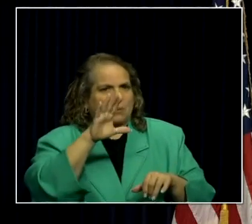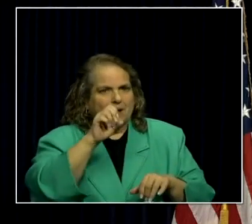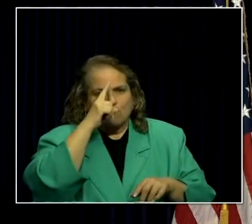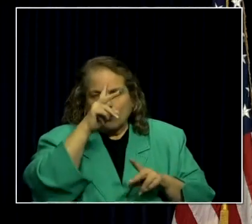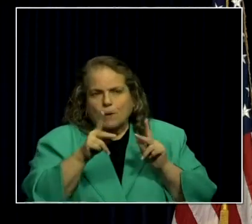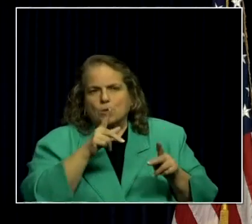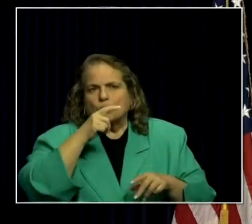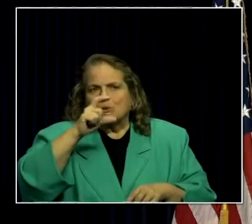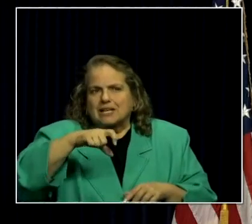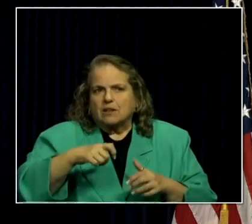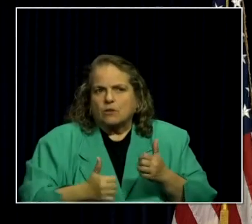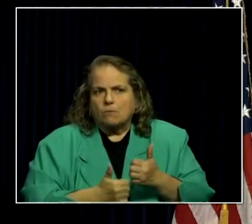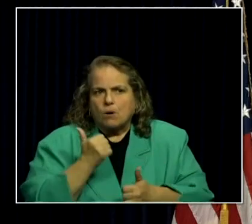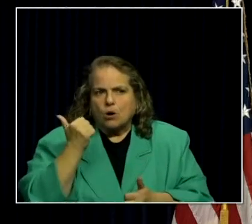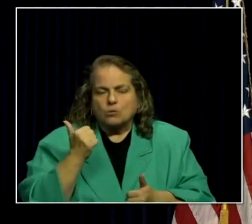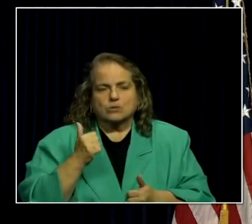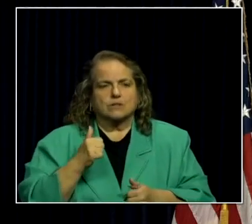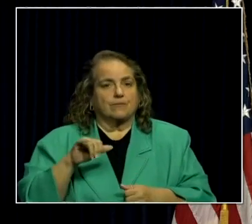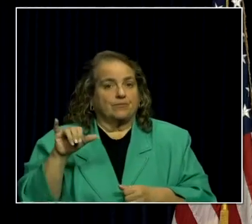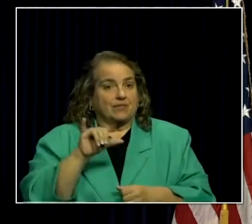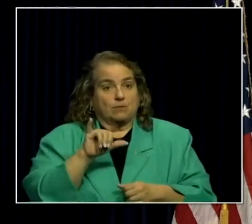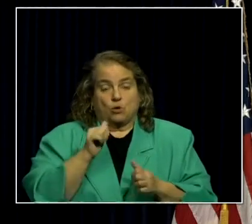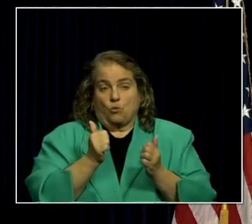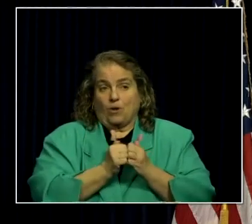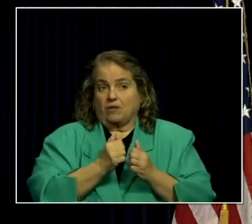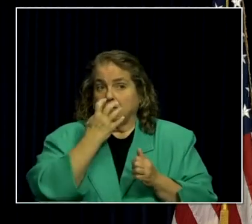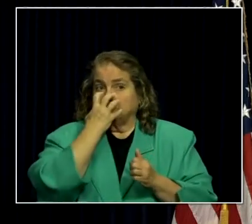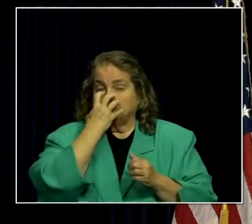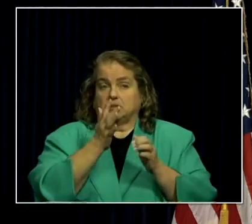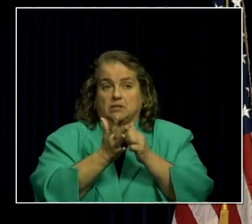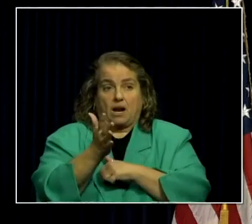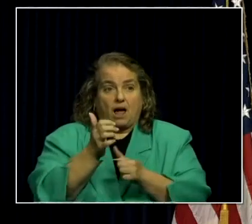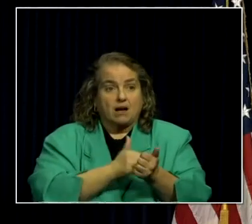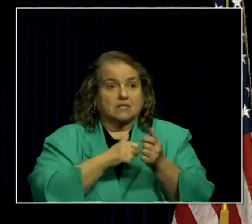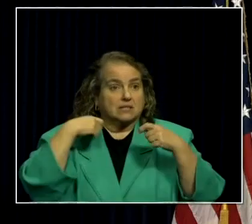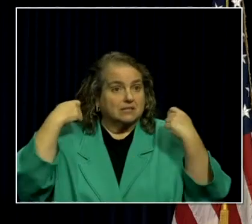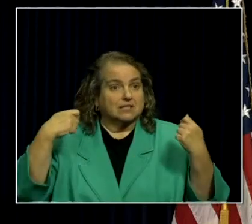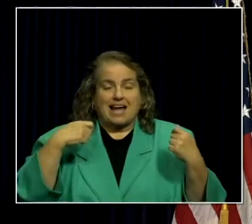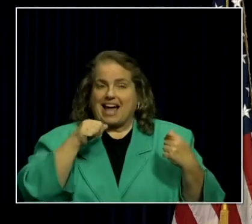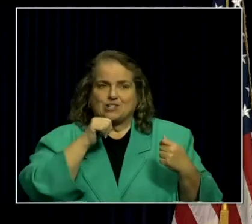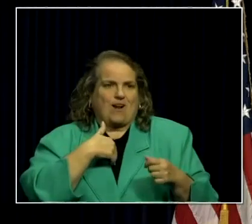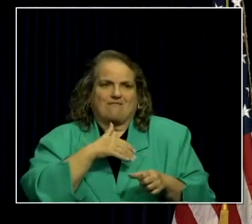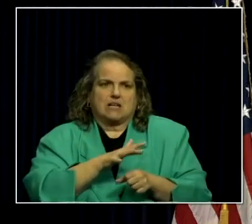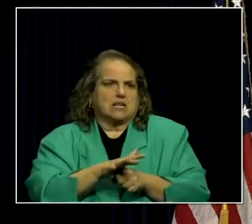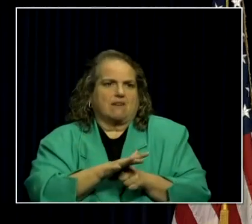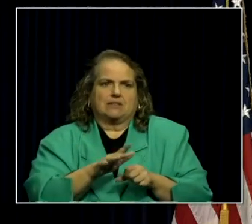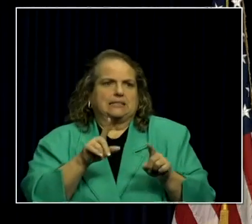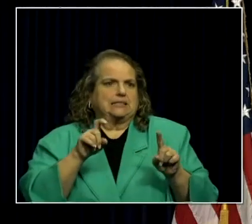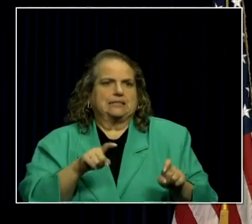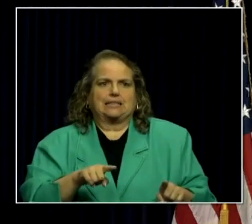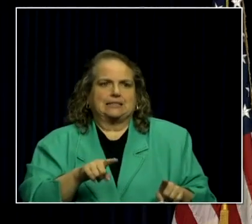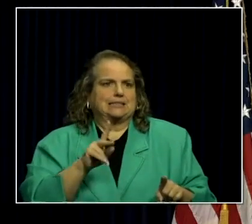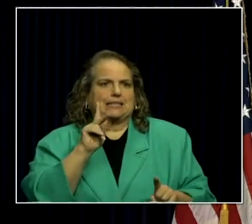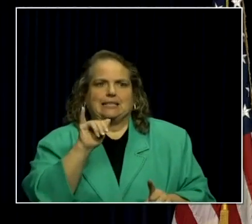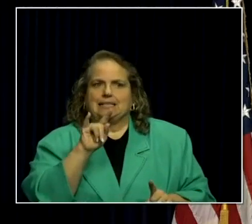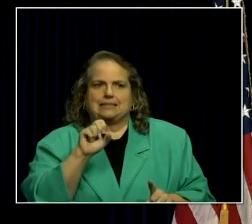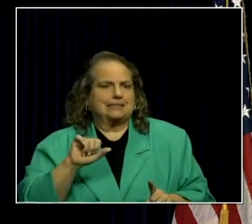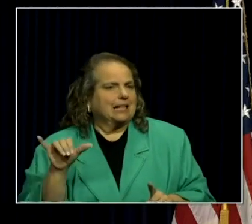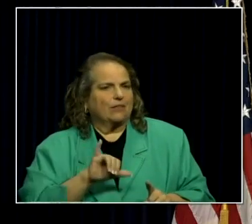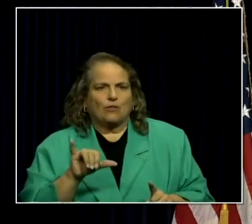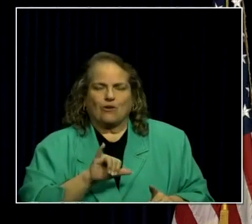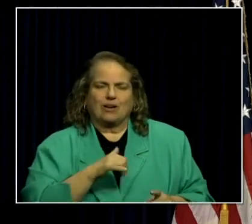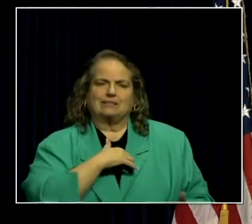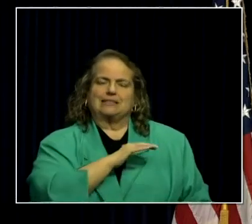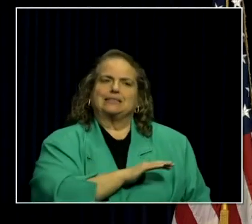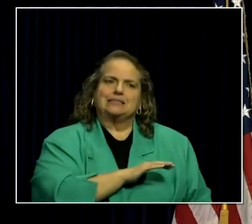most. Because just like with personal protective equipment, we don't have enough test kits. And even if we get the ones